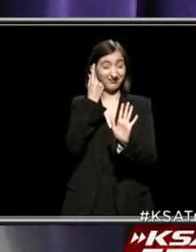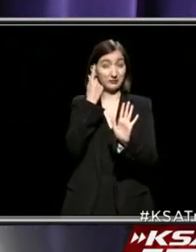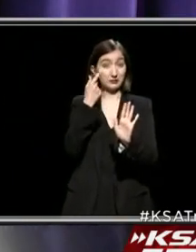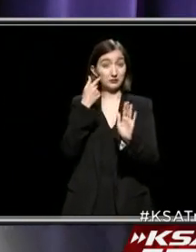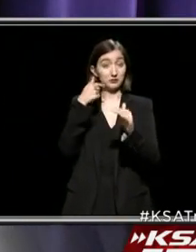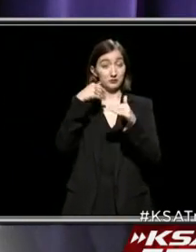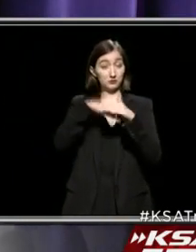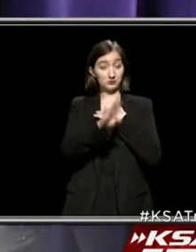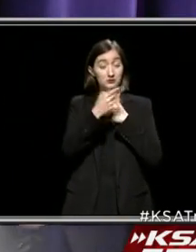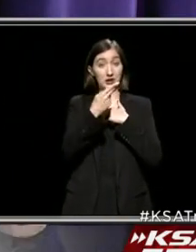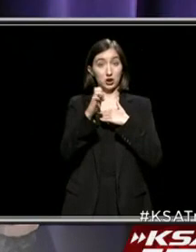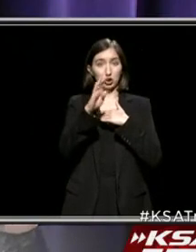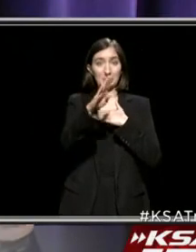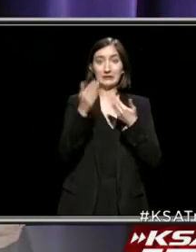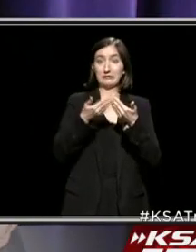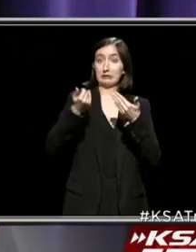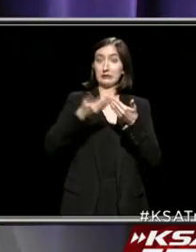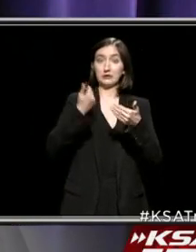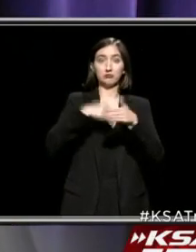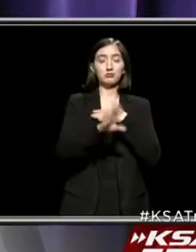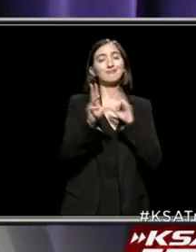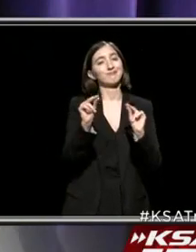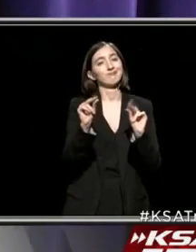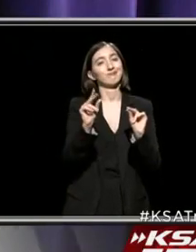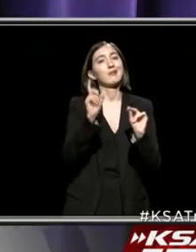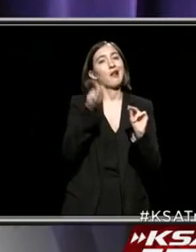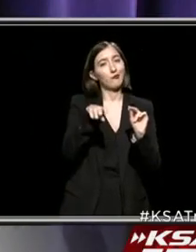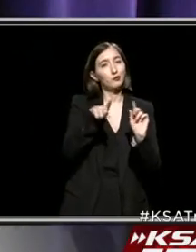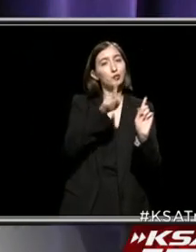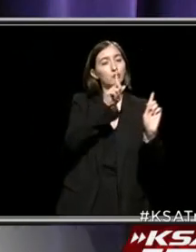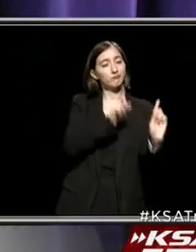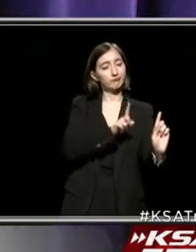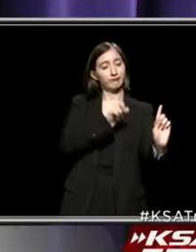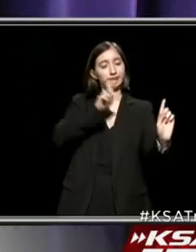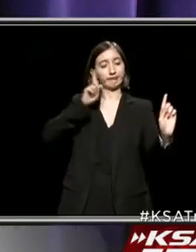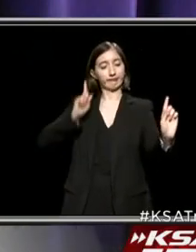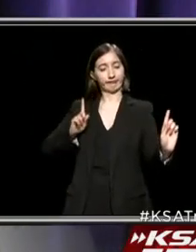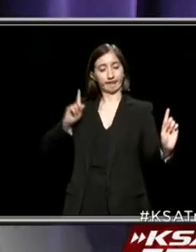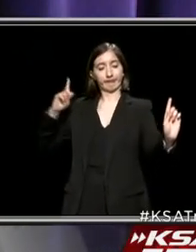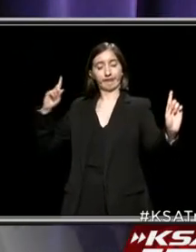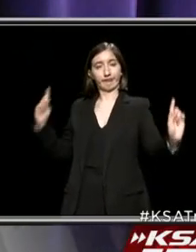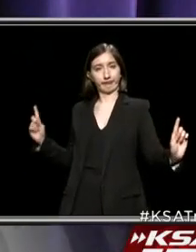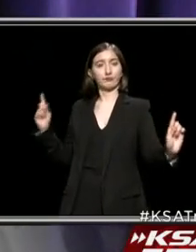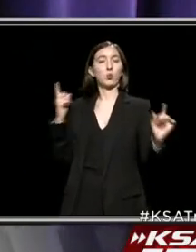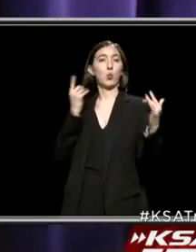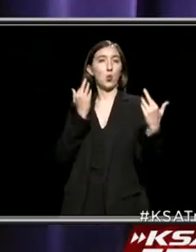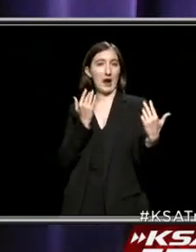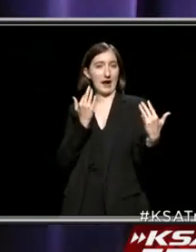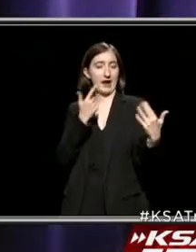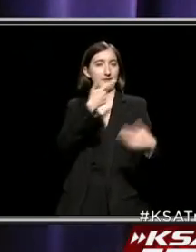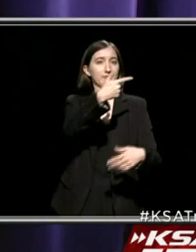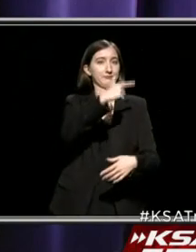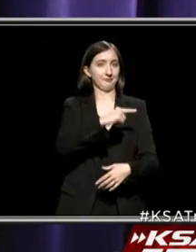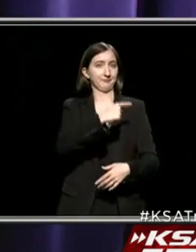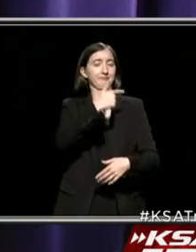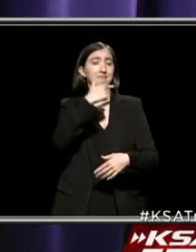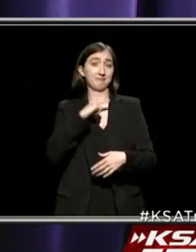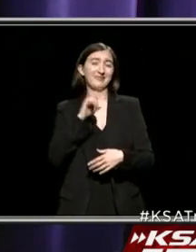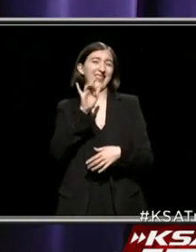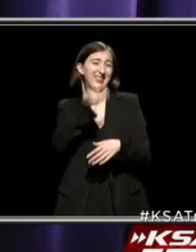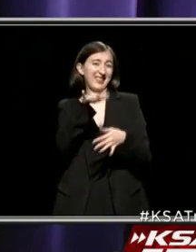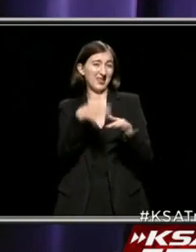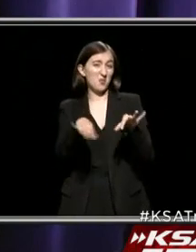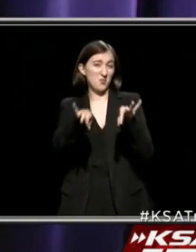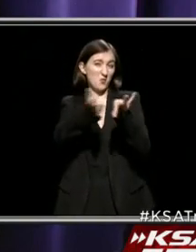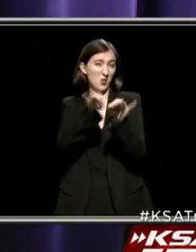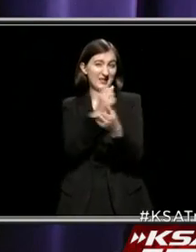I went in to make sure that we weren't overloading the store at any one given time. So that's going to be an important safety measure under the two new orders that